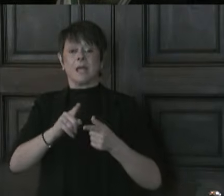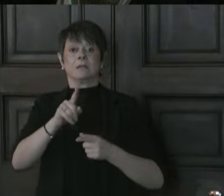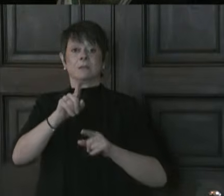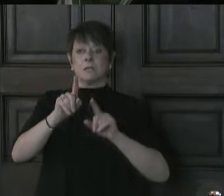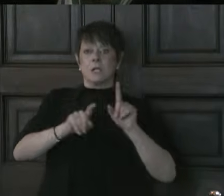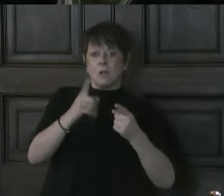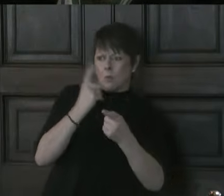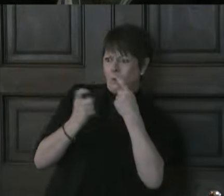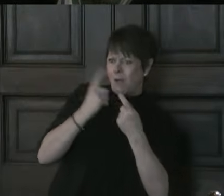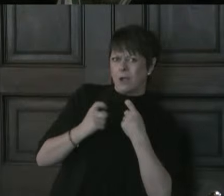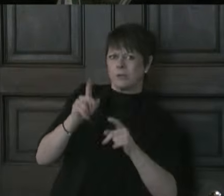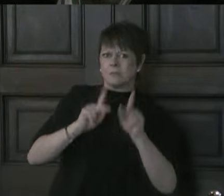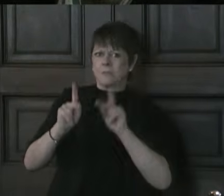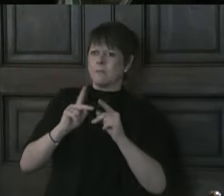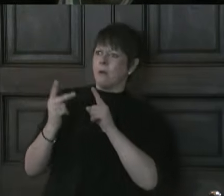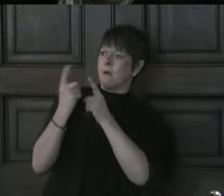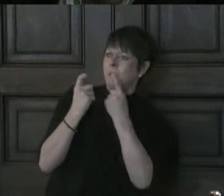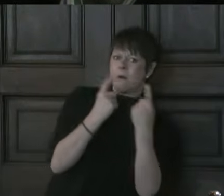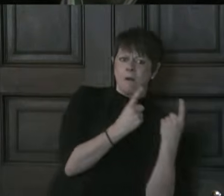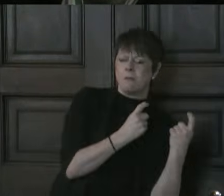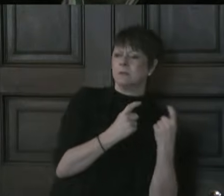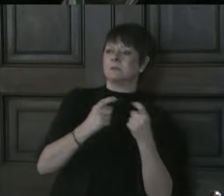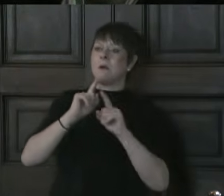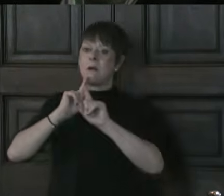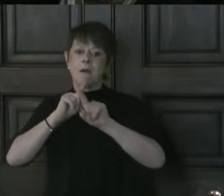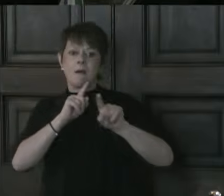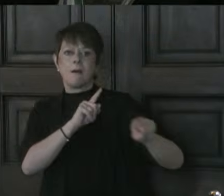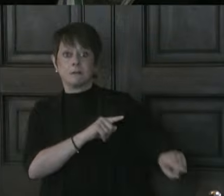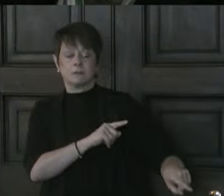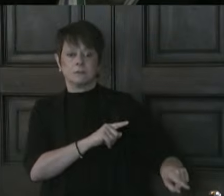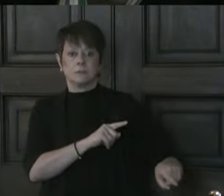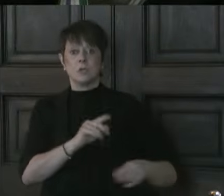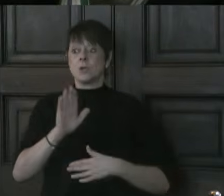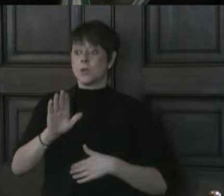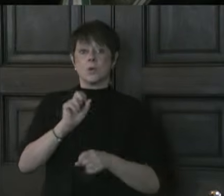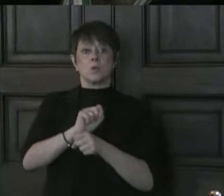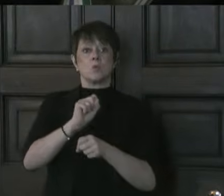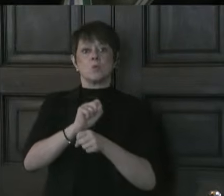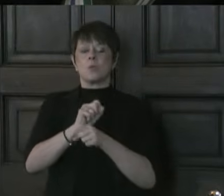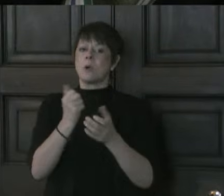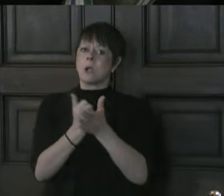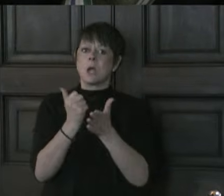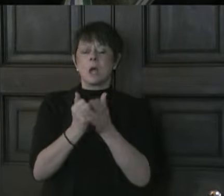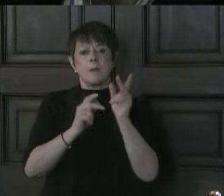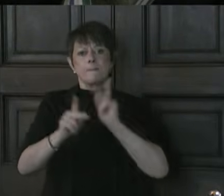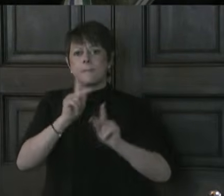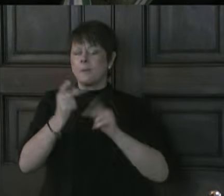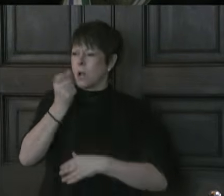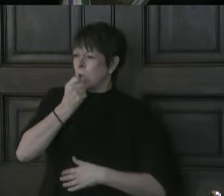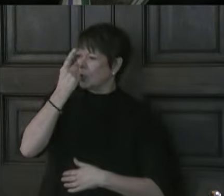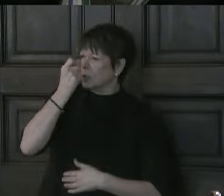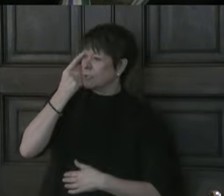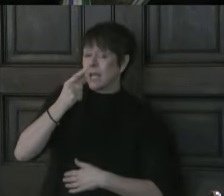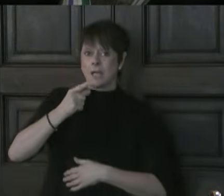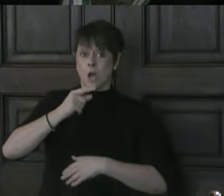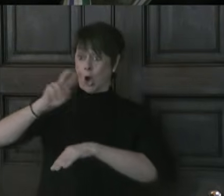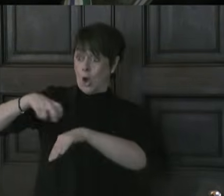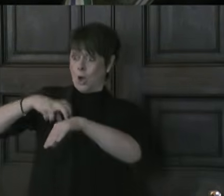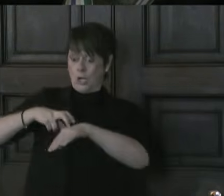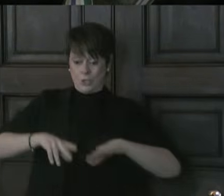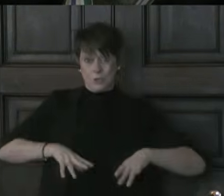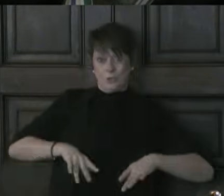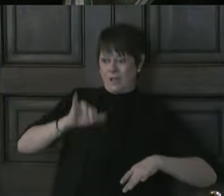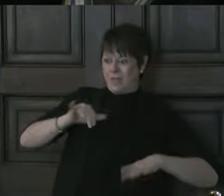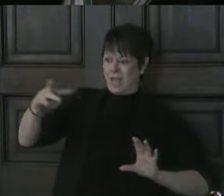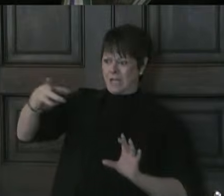scholars and the public worldwide. Her work has deepened understanding of the connections between Ireland and Newfoundland